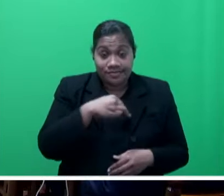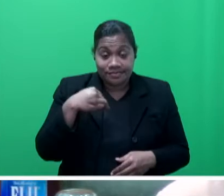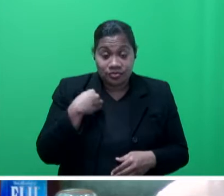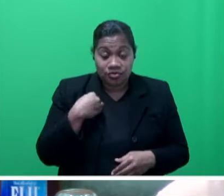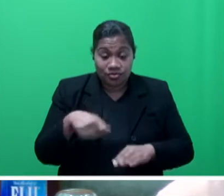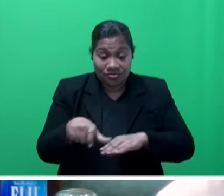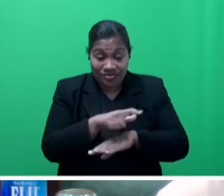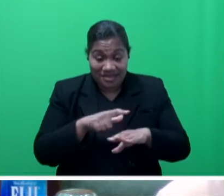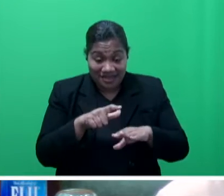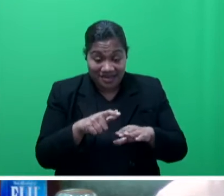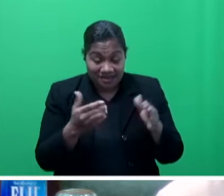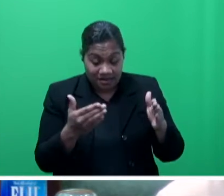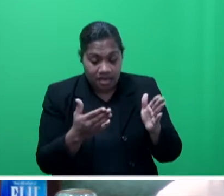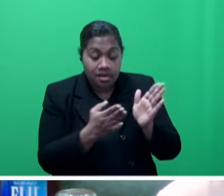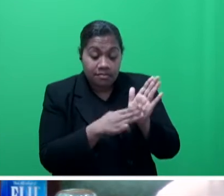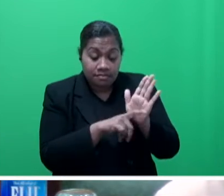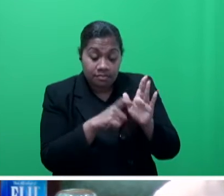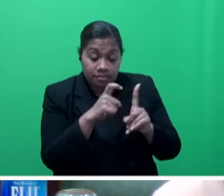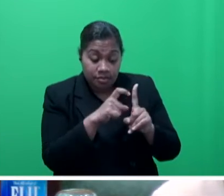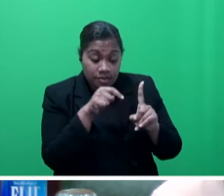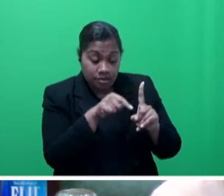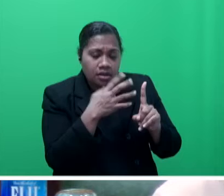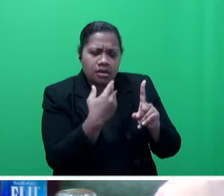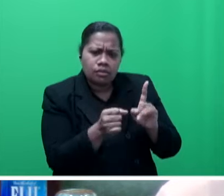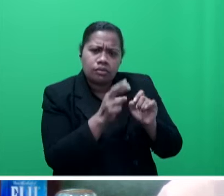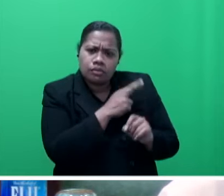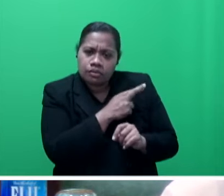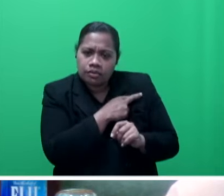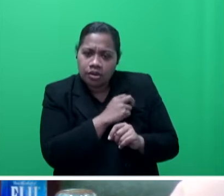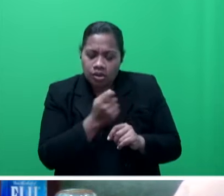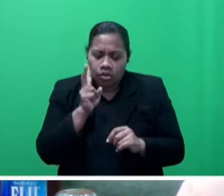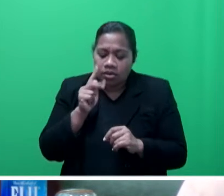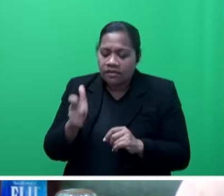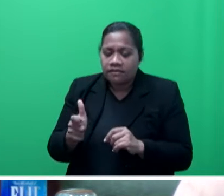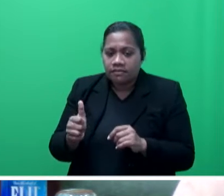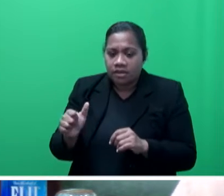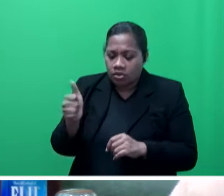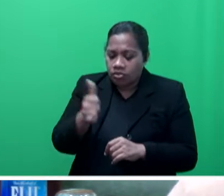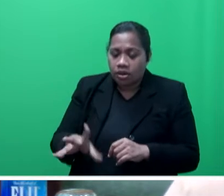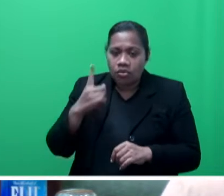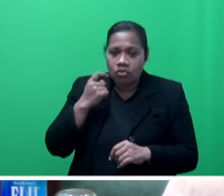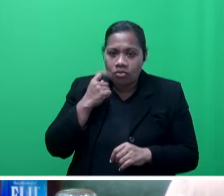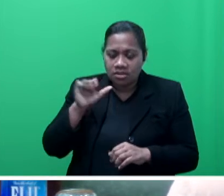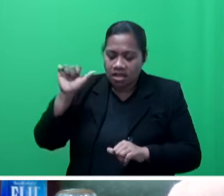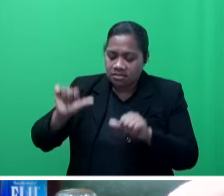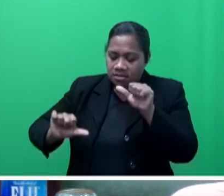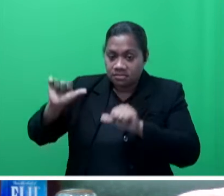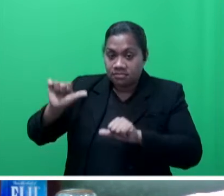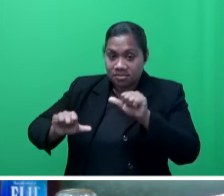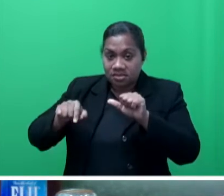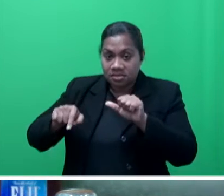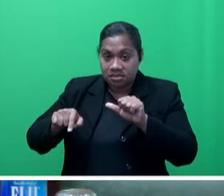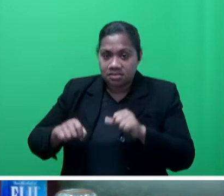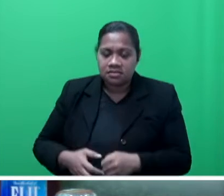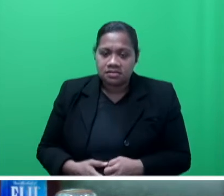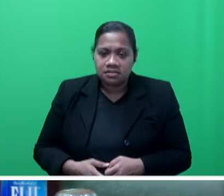MRD, has the responsibility of looking after groundwater assessment, investigation to confirm boreholes